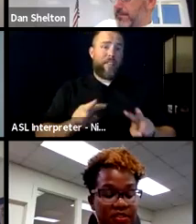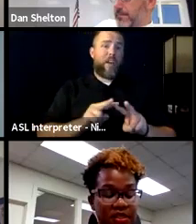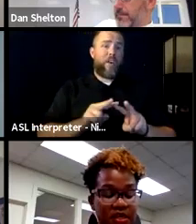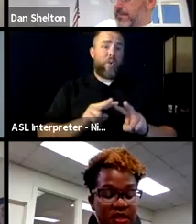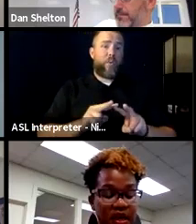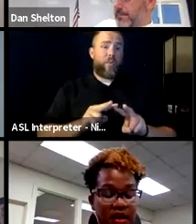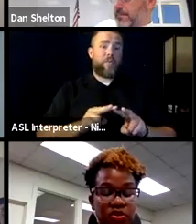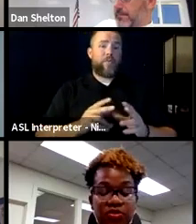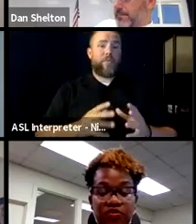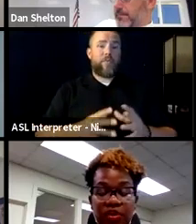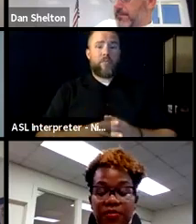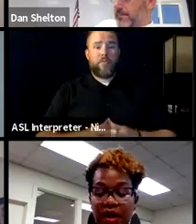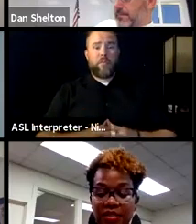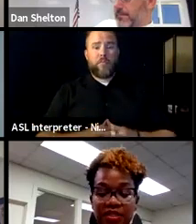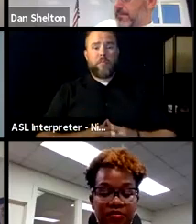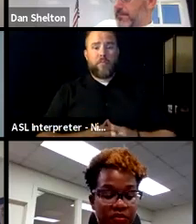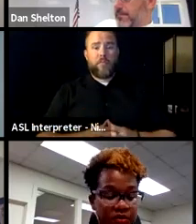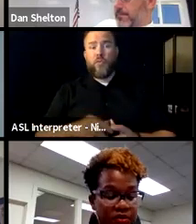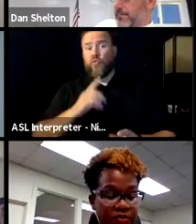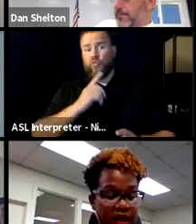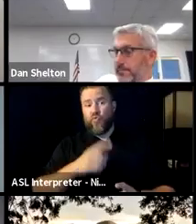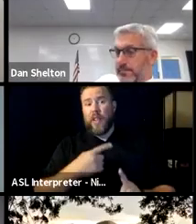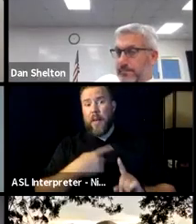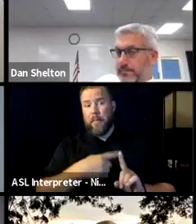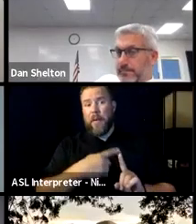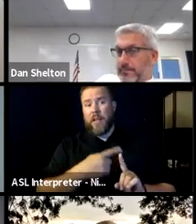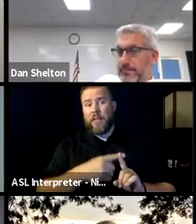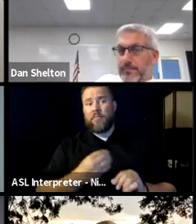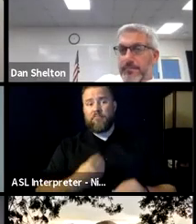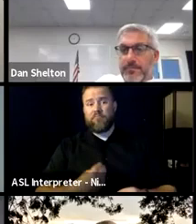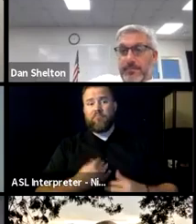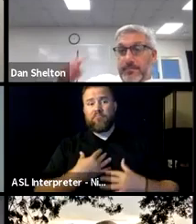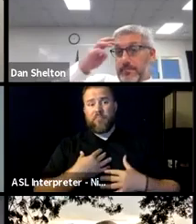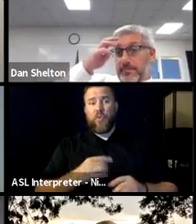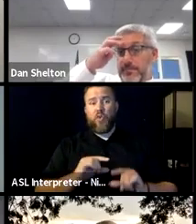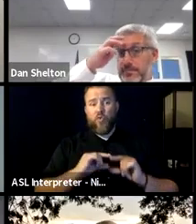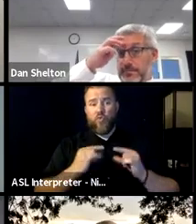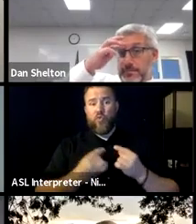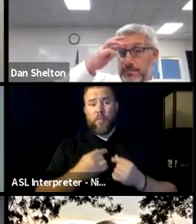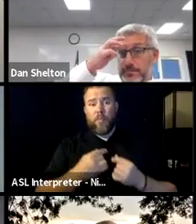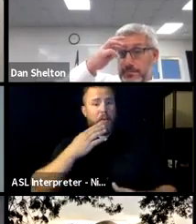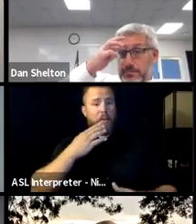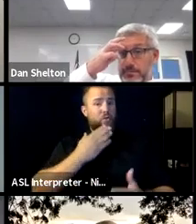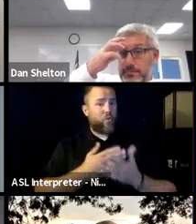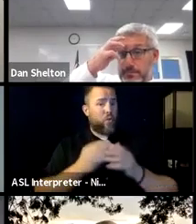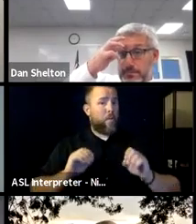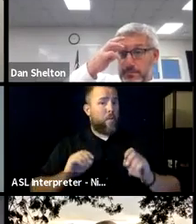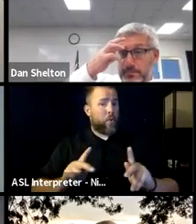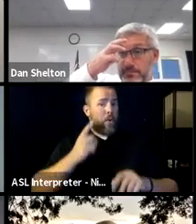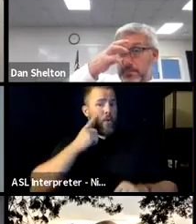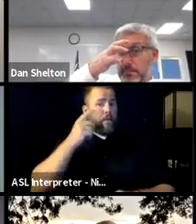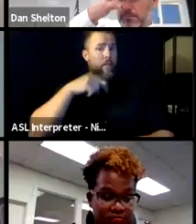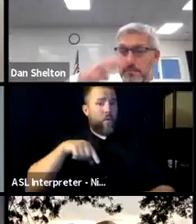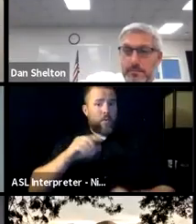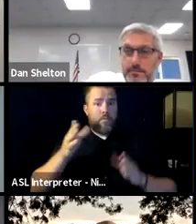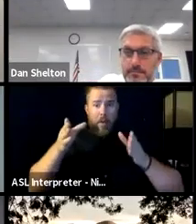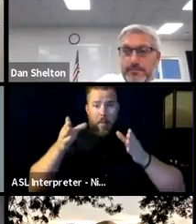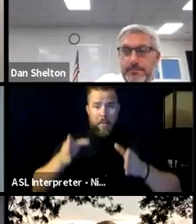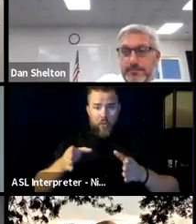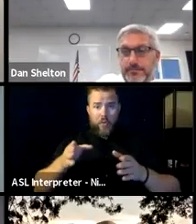with us. So it was a very positive group. I do think it's a good opportunity for someone.